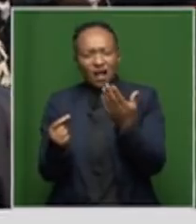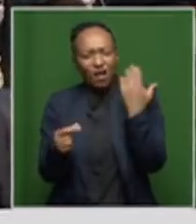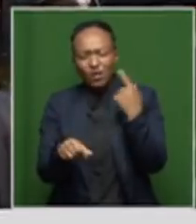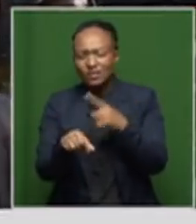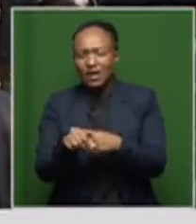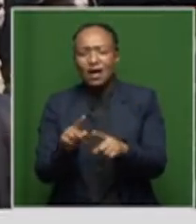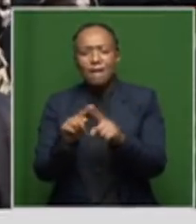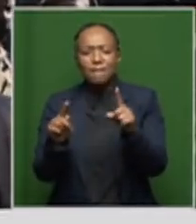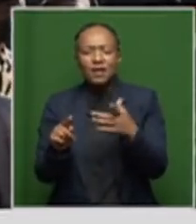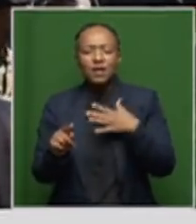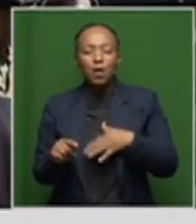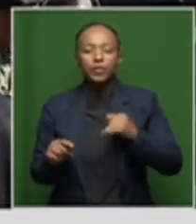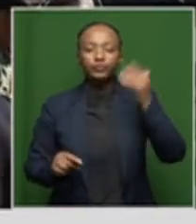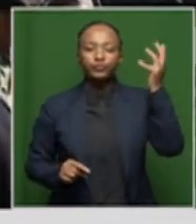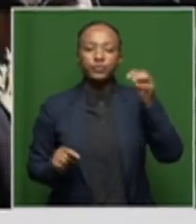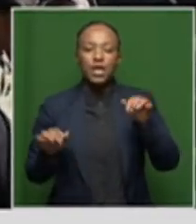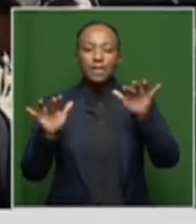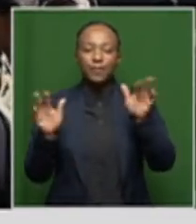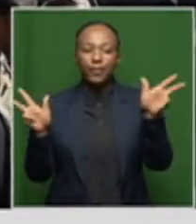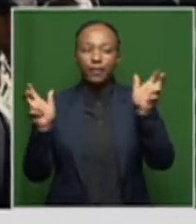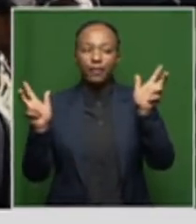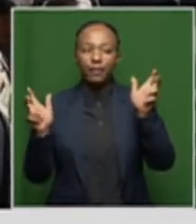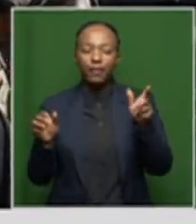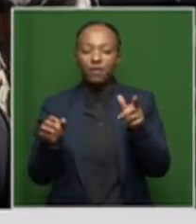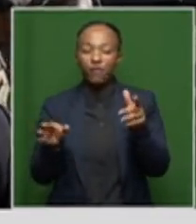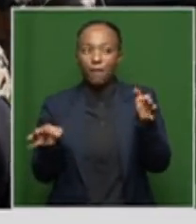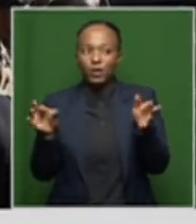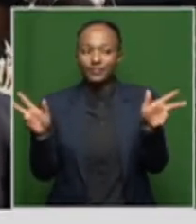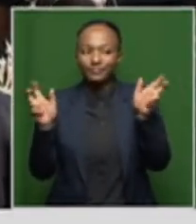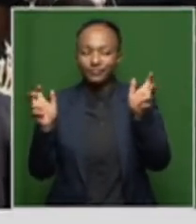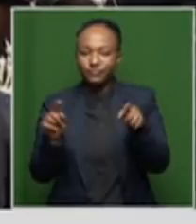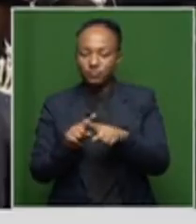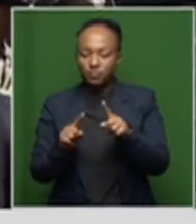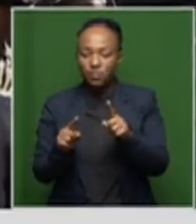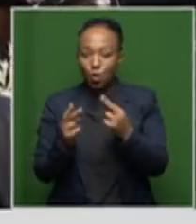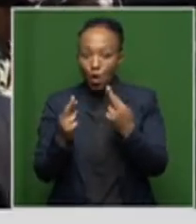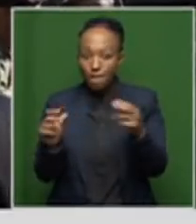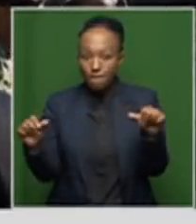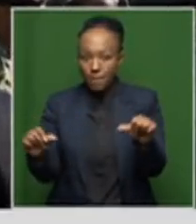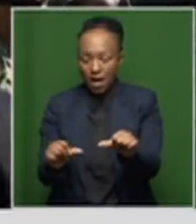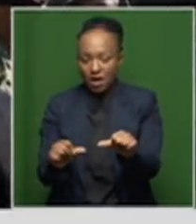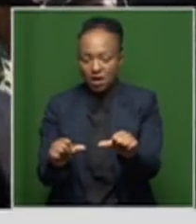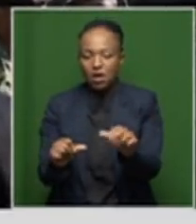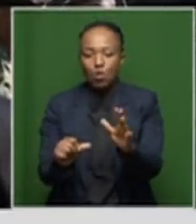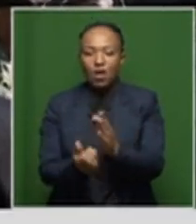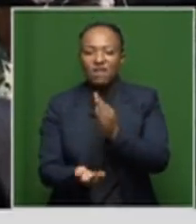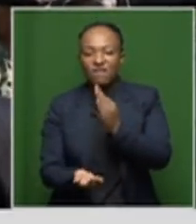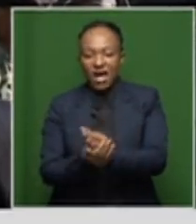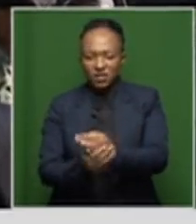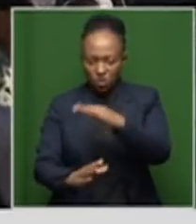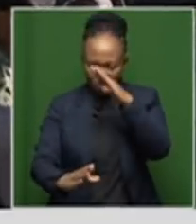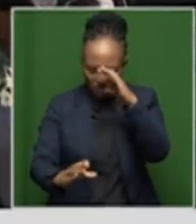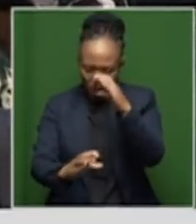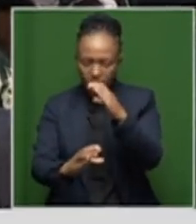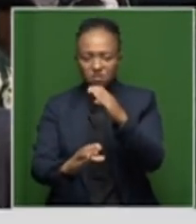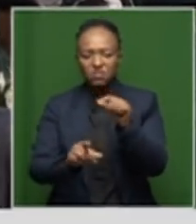to speak to the gallery. That's the intention, is to politicize. But we're hoping that when we come back, we'll facts and be deal